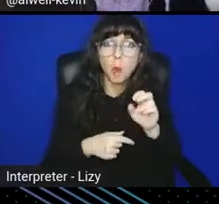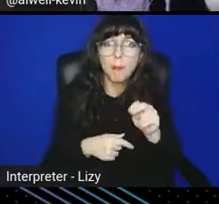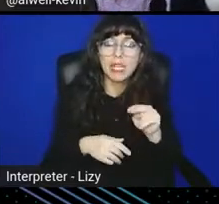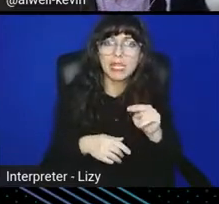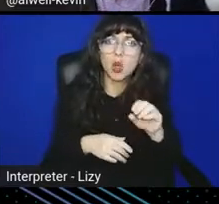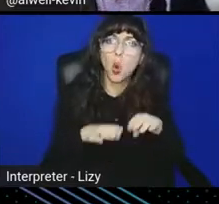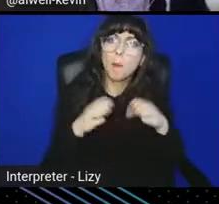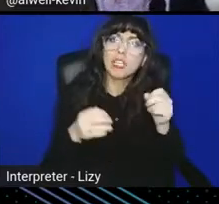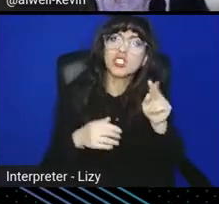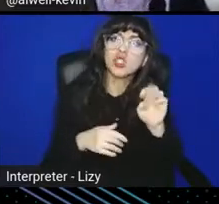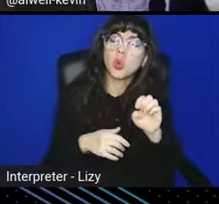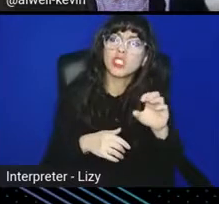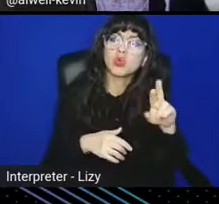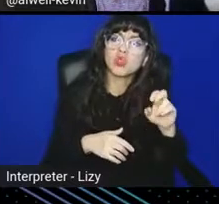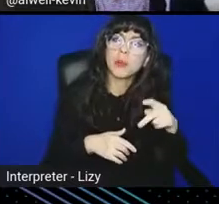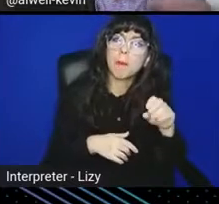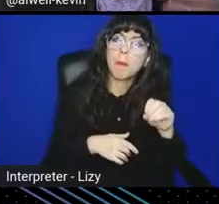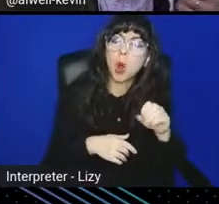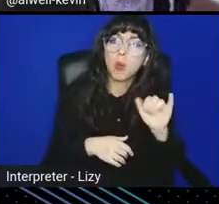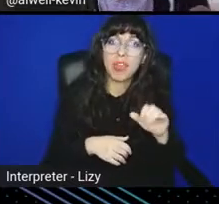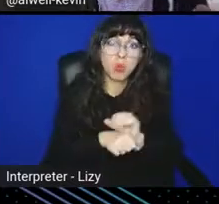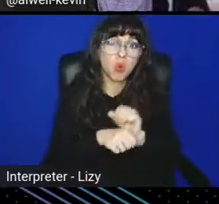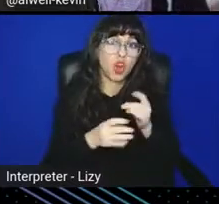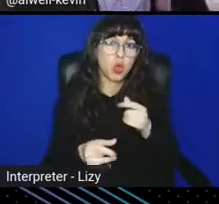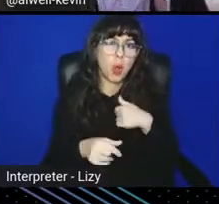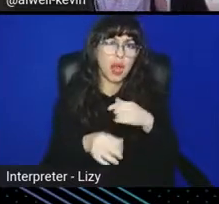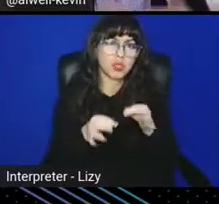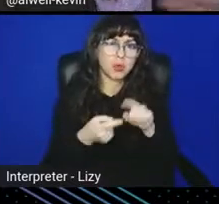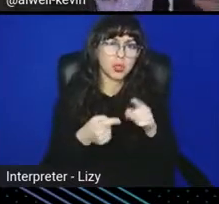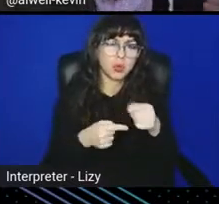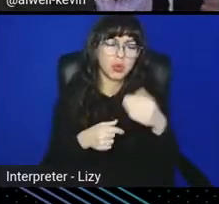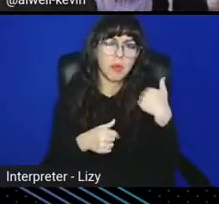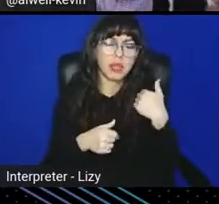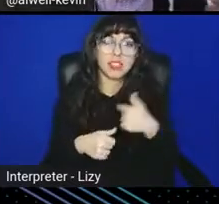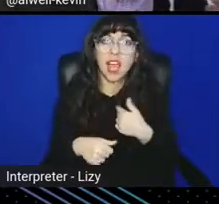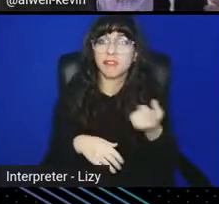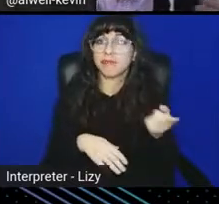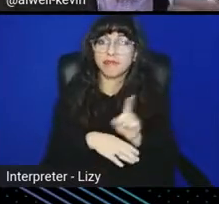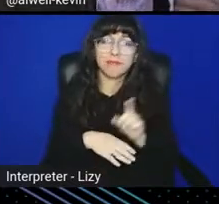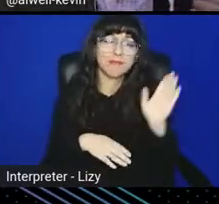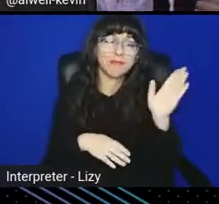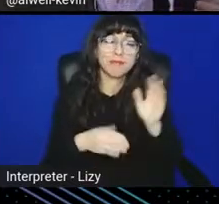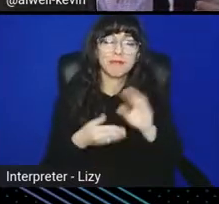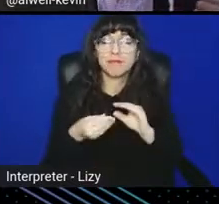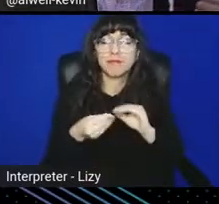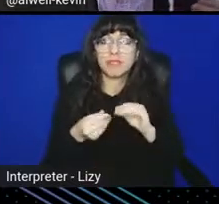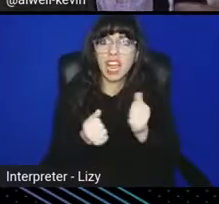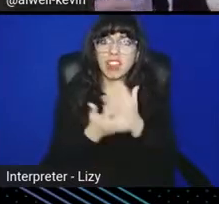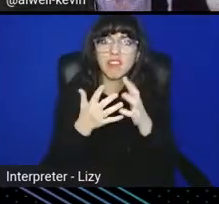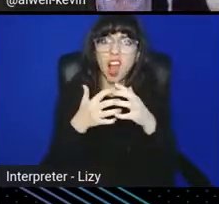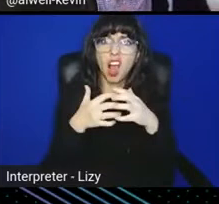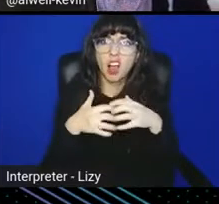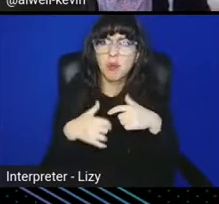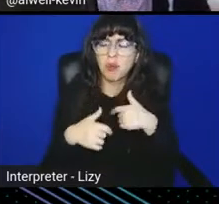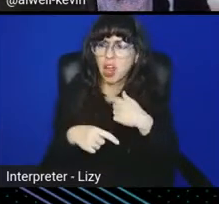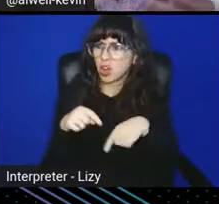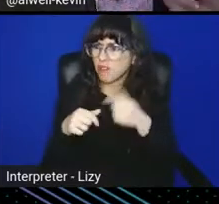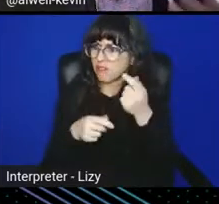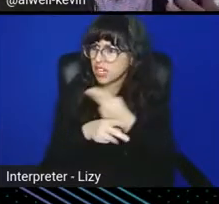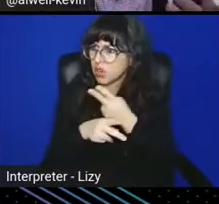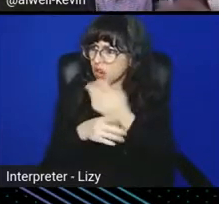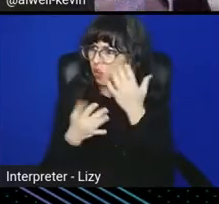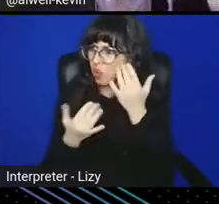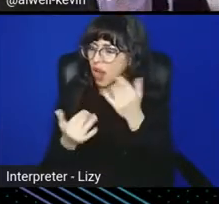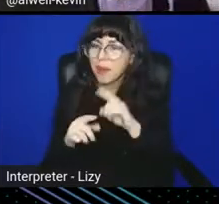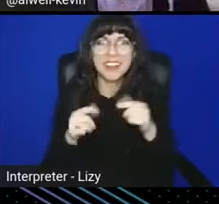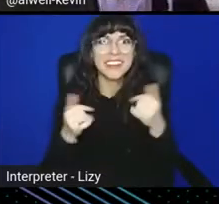so that workflow I was describing to you in the past where I had, you know, gone on stage and everything was falling apart and I couldn't figure out why. And so now